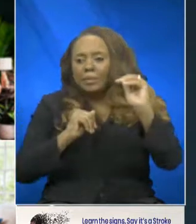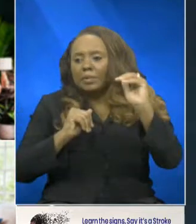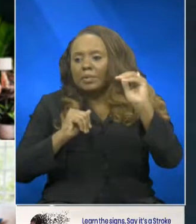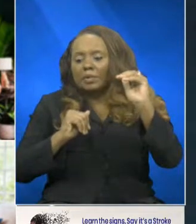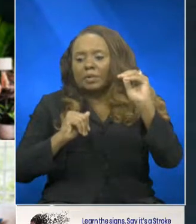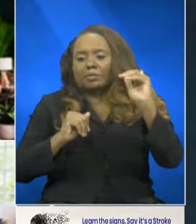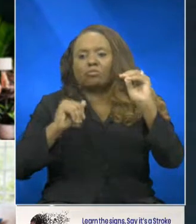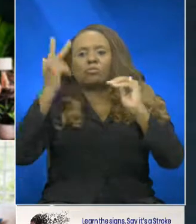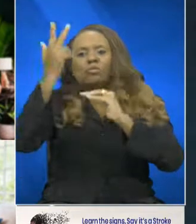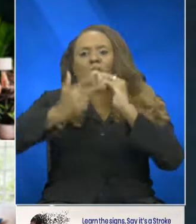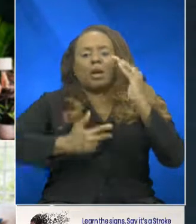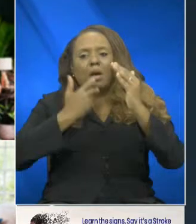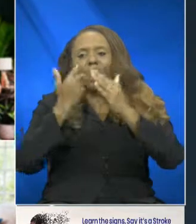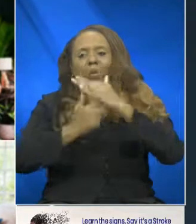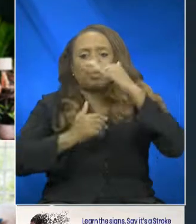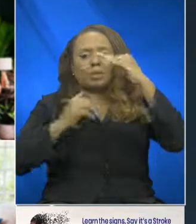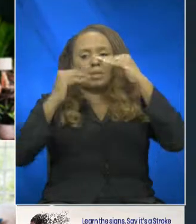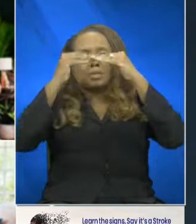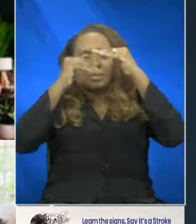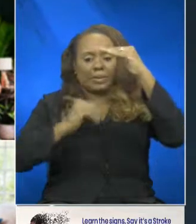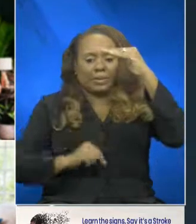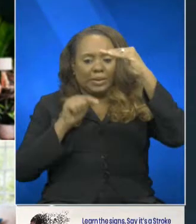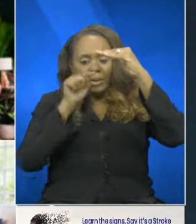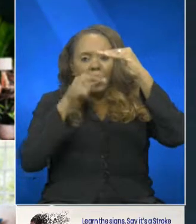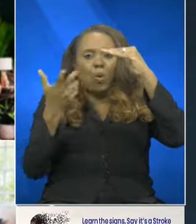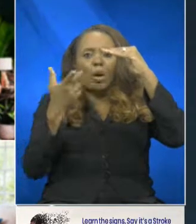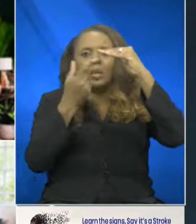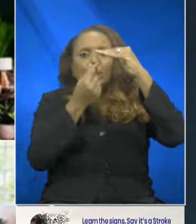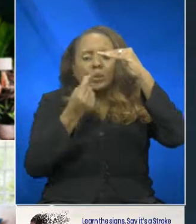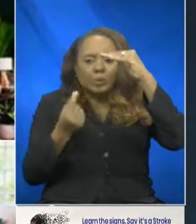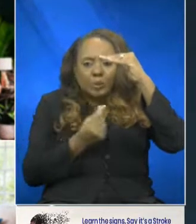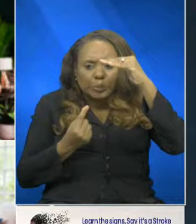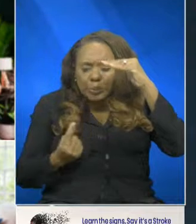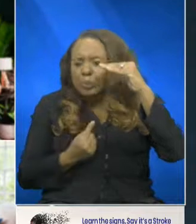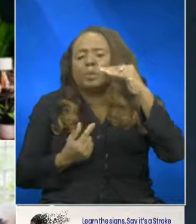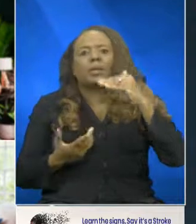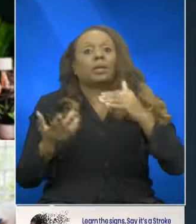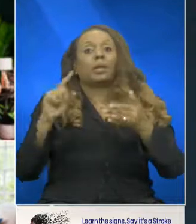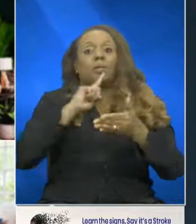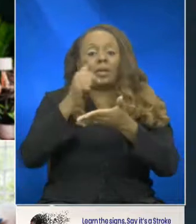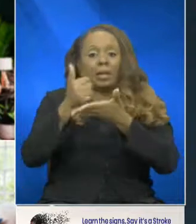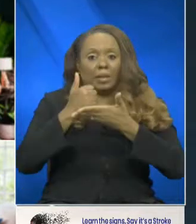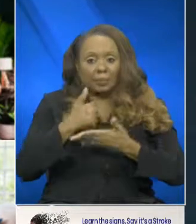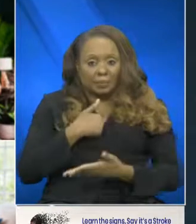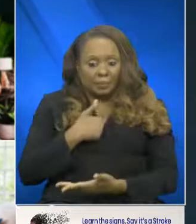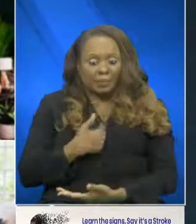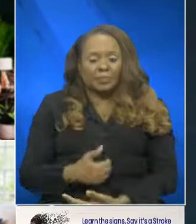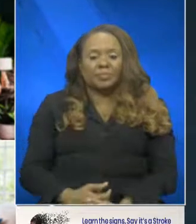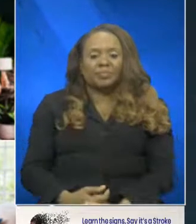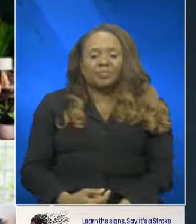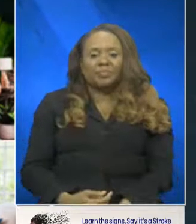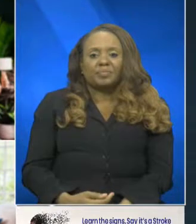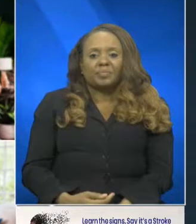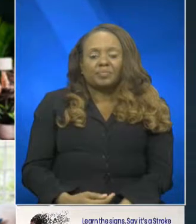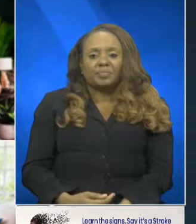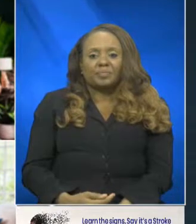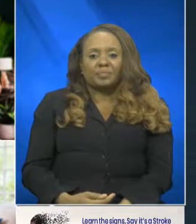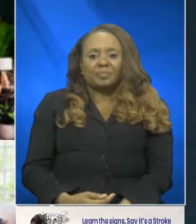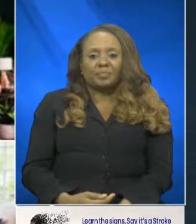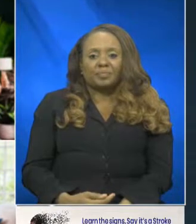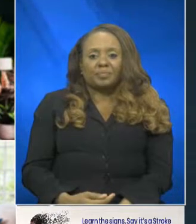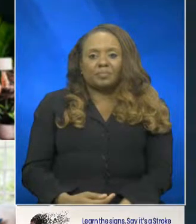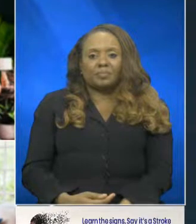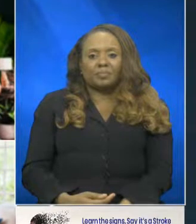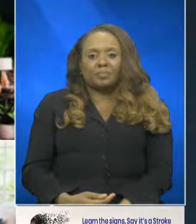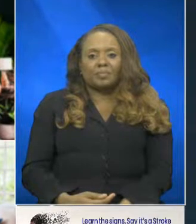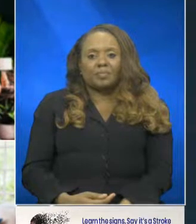the doctors made me do, and it helped me a lot. And I was given an